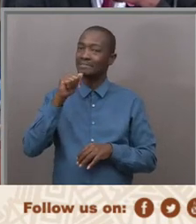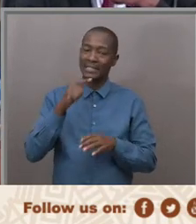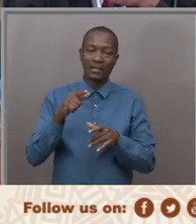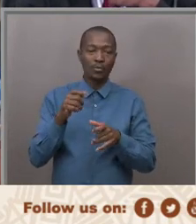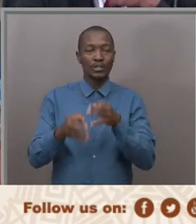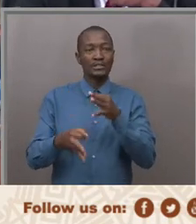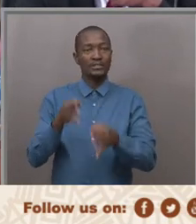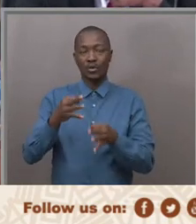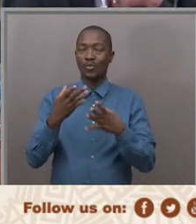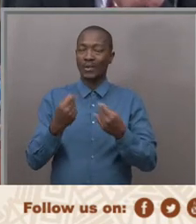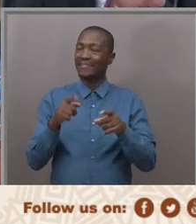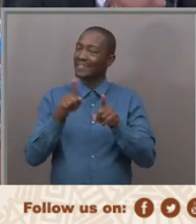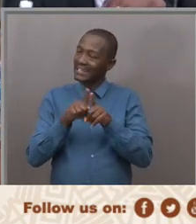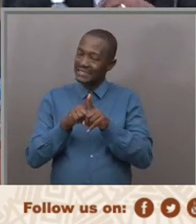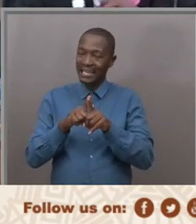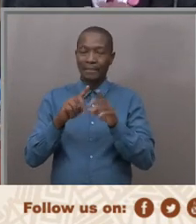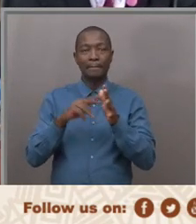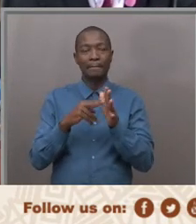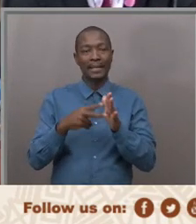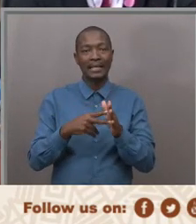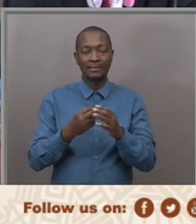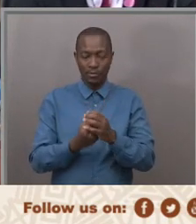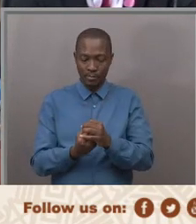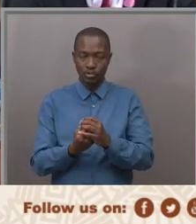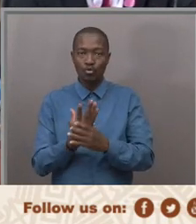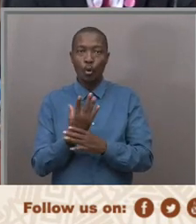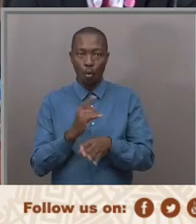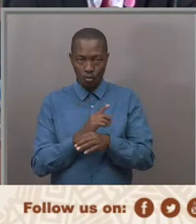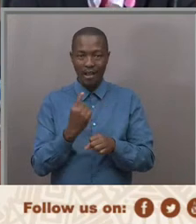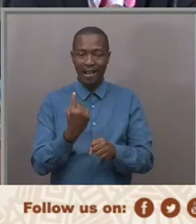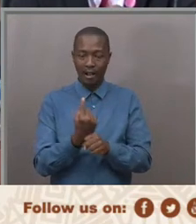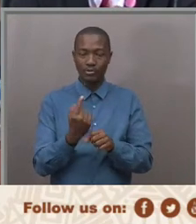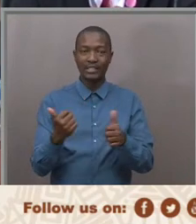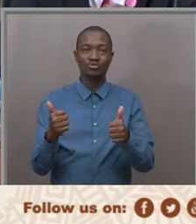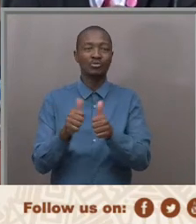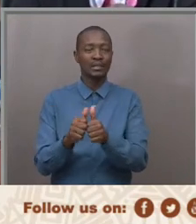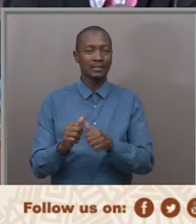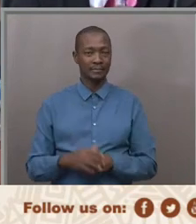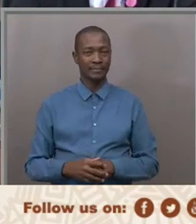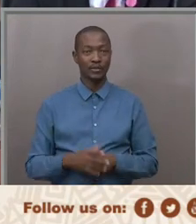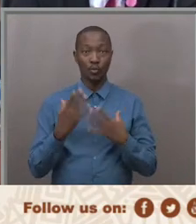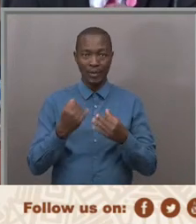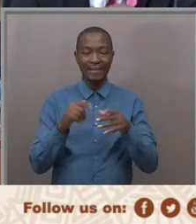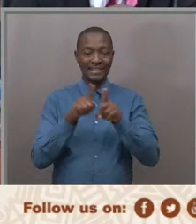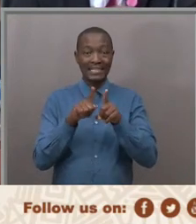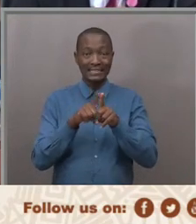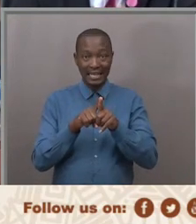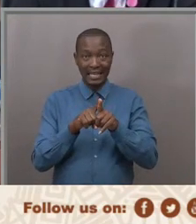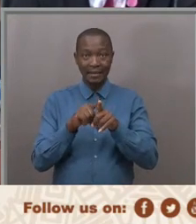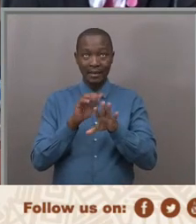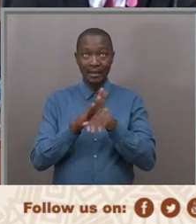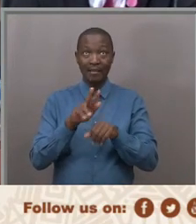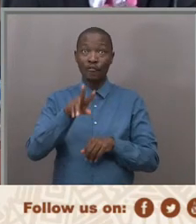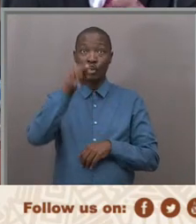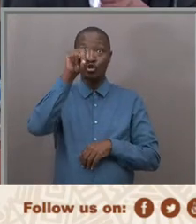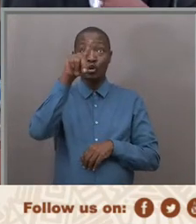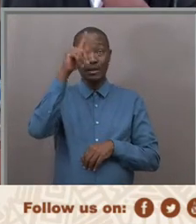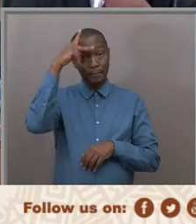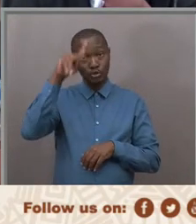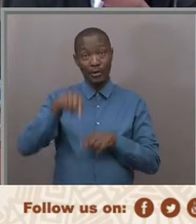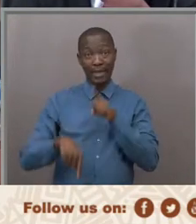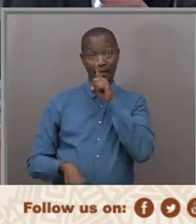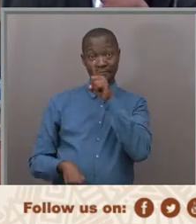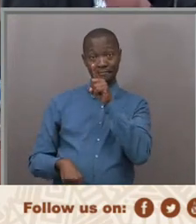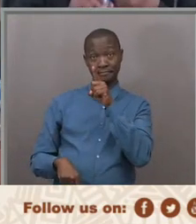common plan, and that plan is growing Gauteng together. We have a common plan for the north, which is the city of Tshwane, for